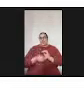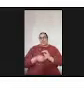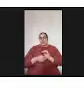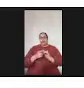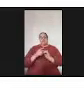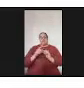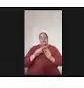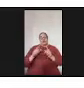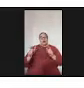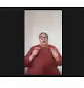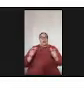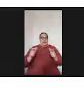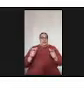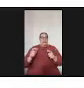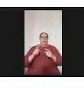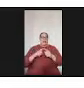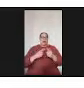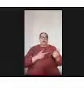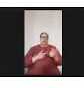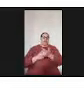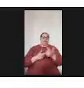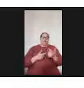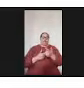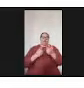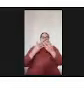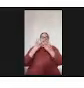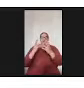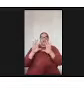containment, and extinguishing.